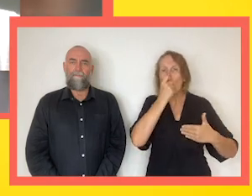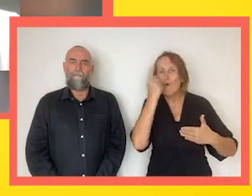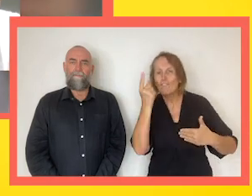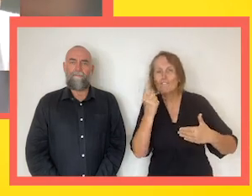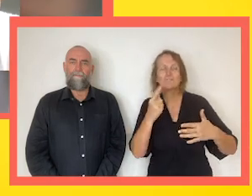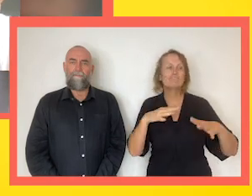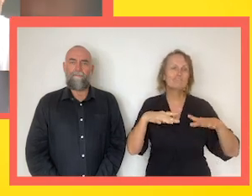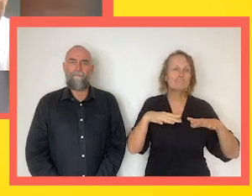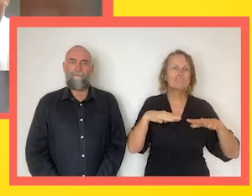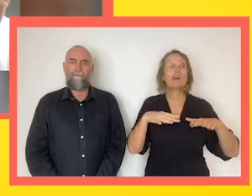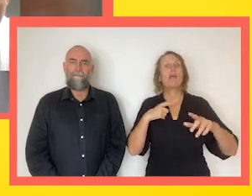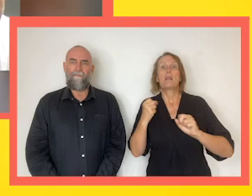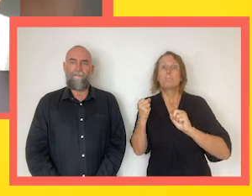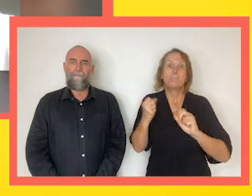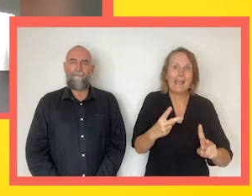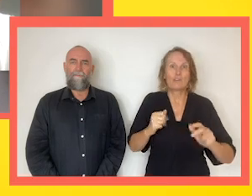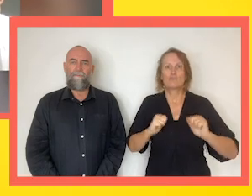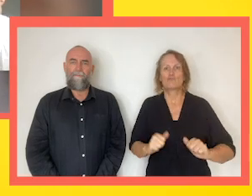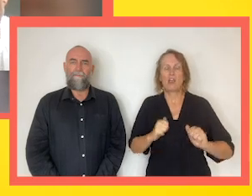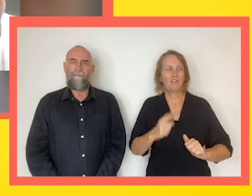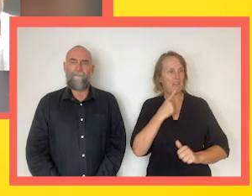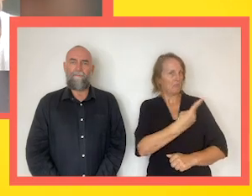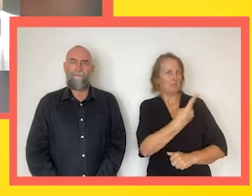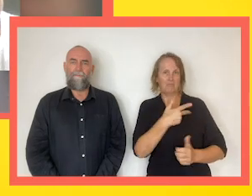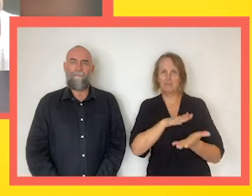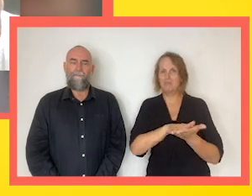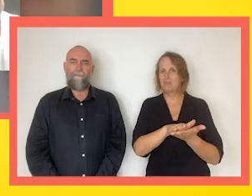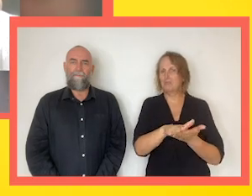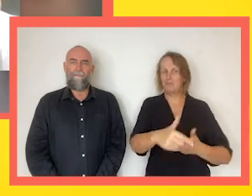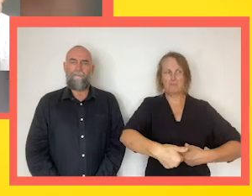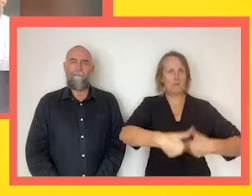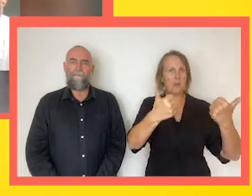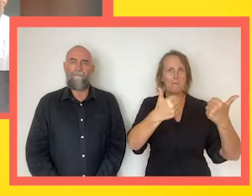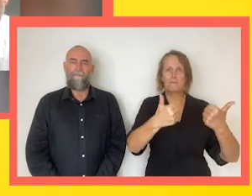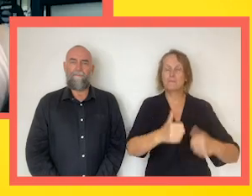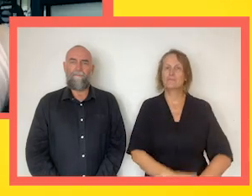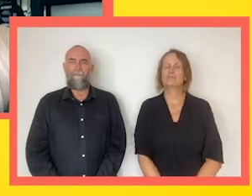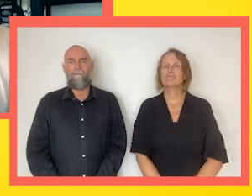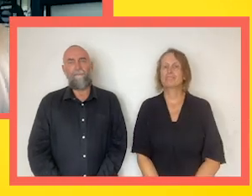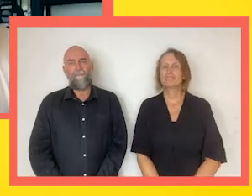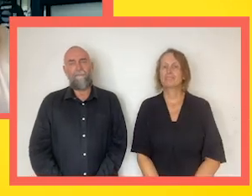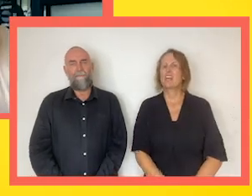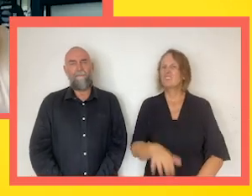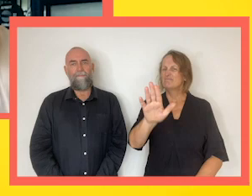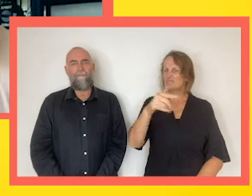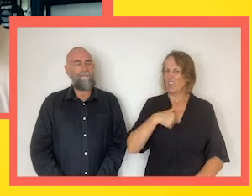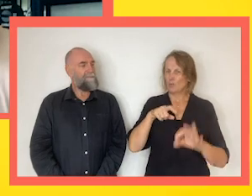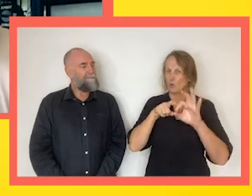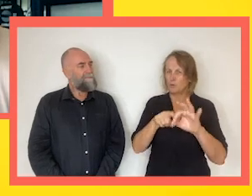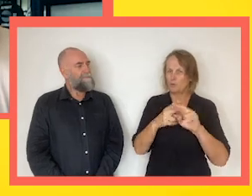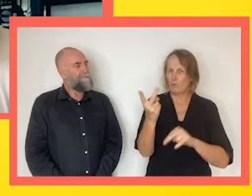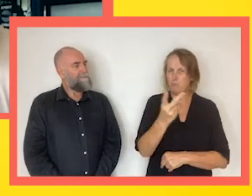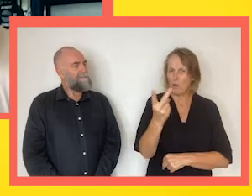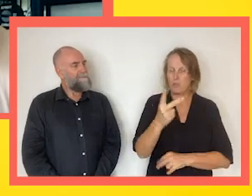that's still continuing, it's just we're cruising along. It's going really well. I've got a question for both of you, actually.